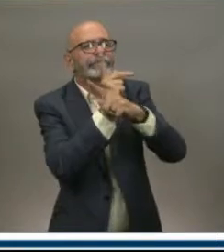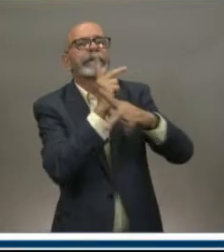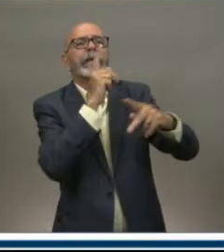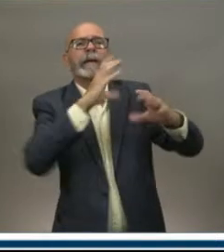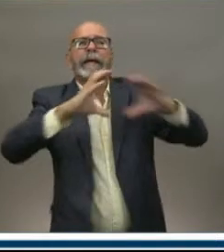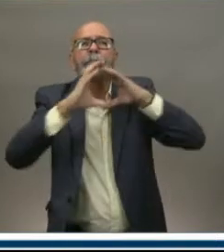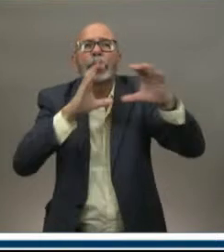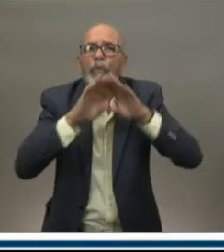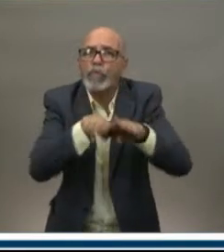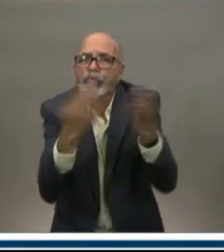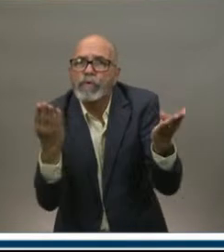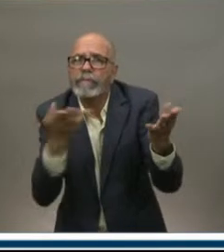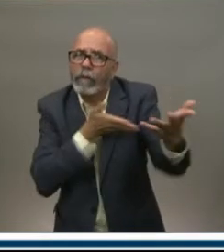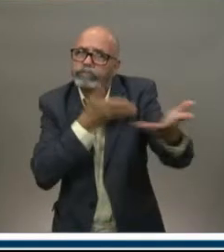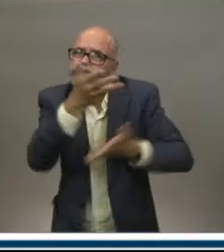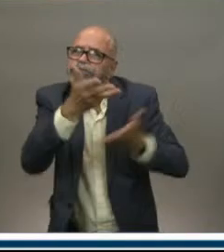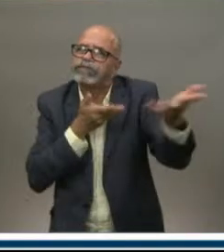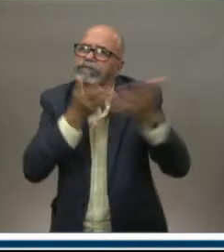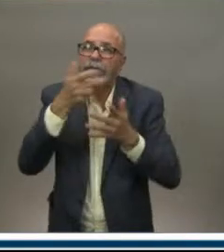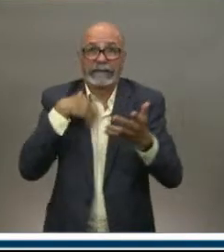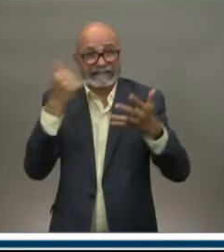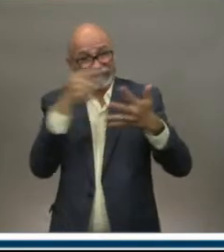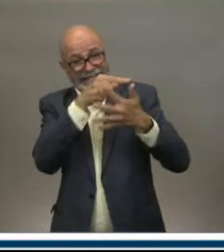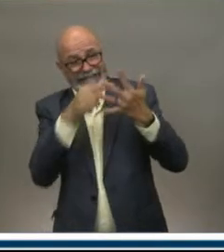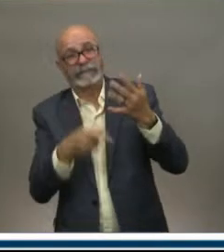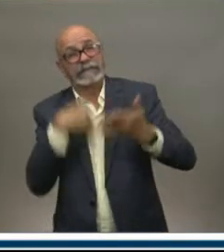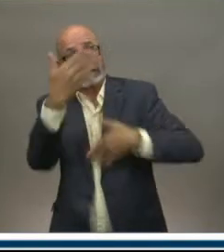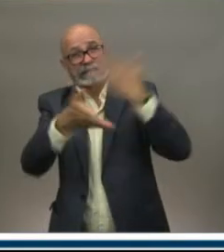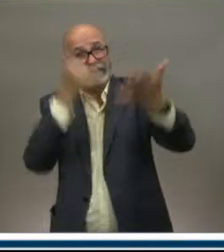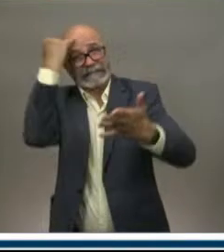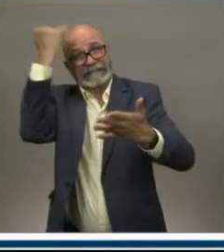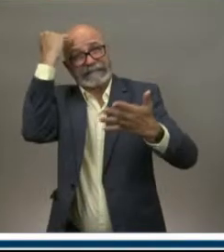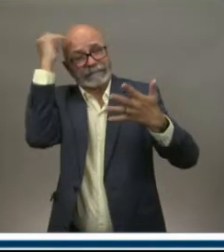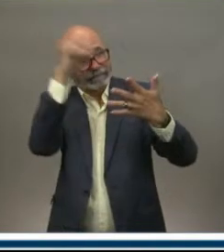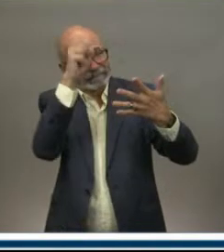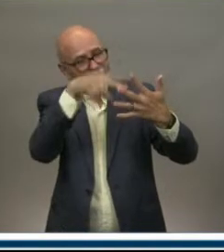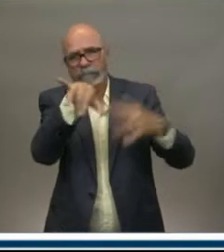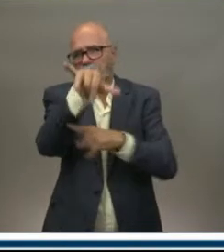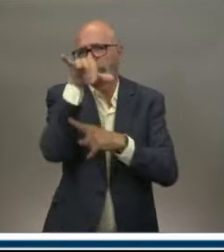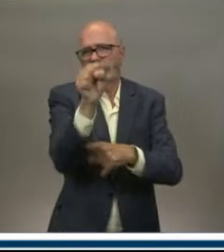the recommendations and the intentions from these reports.